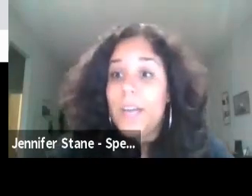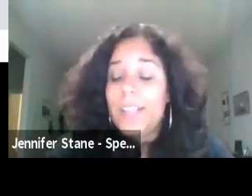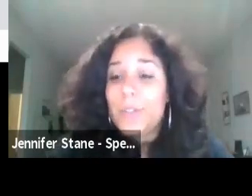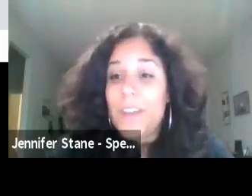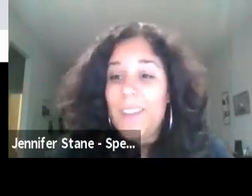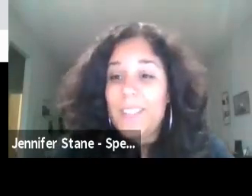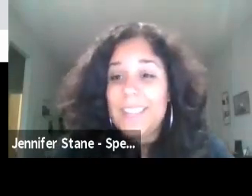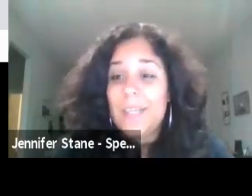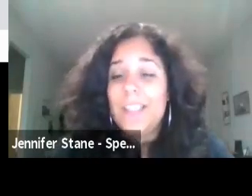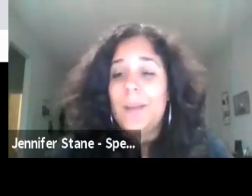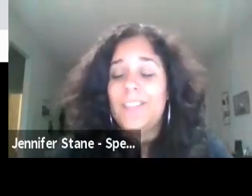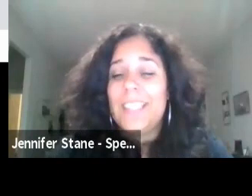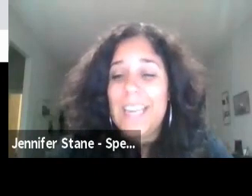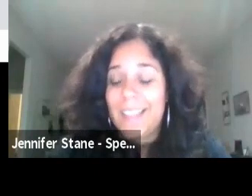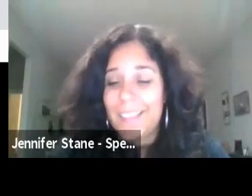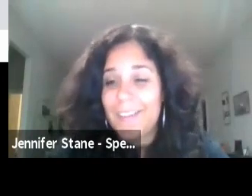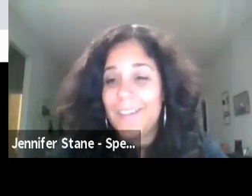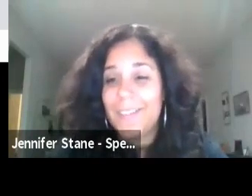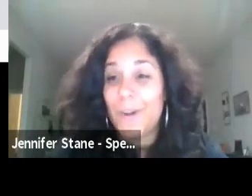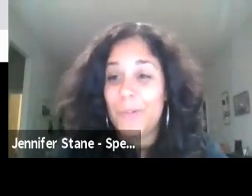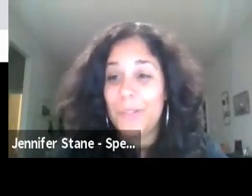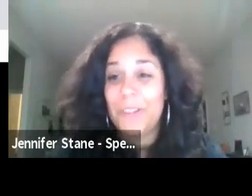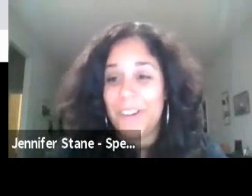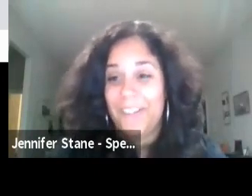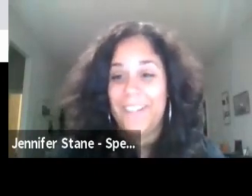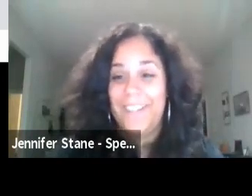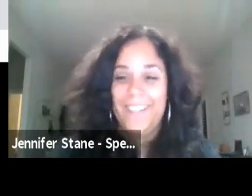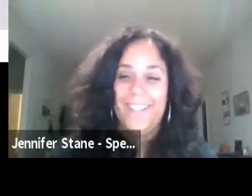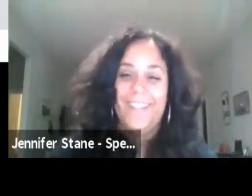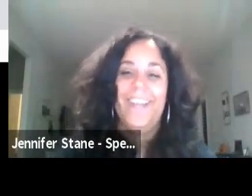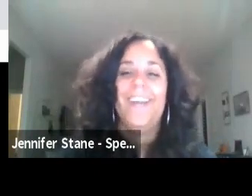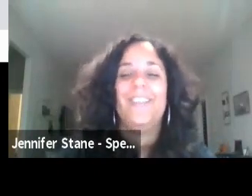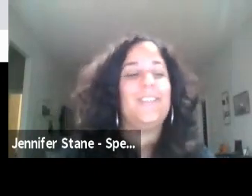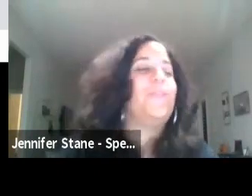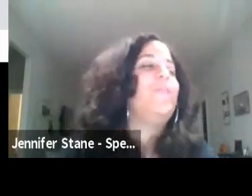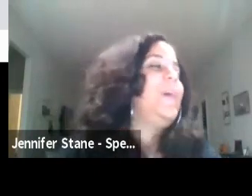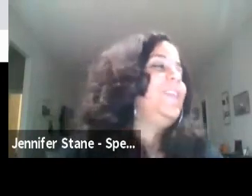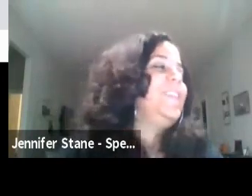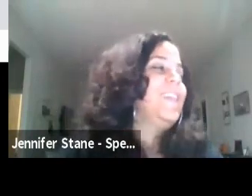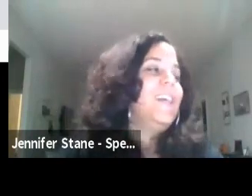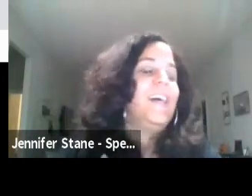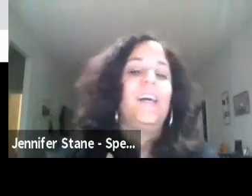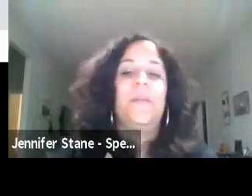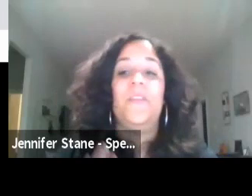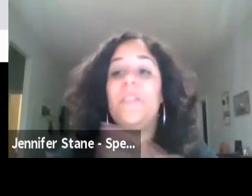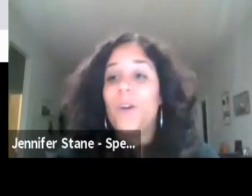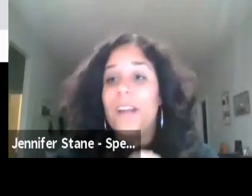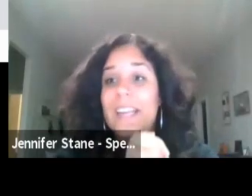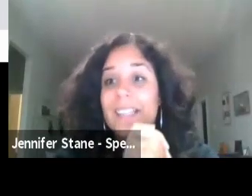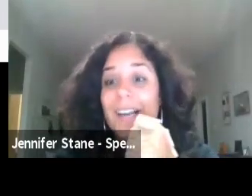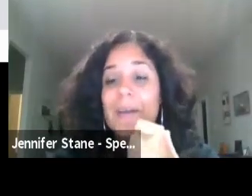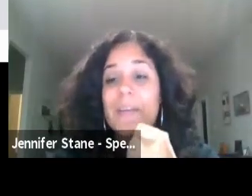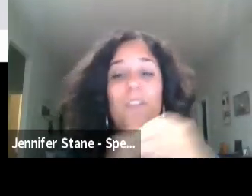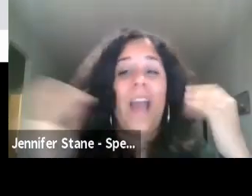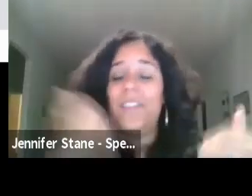Okay, you guys survived to listen to me talk about teeth for oh so long. Just a few reminders. If you haven't